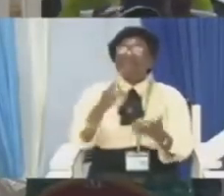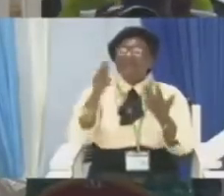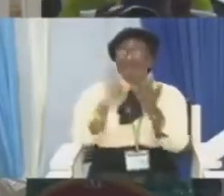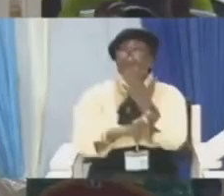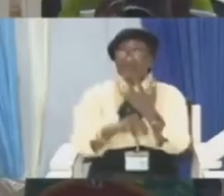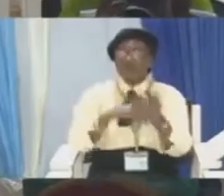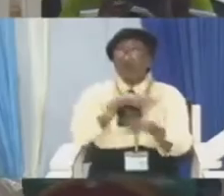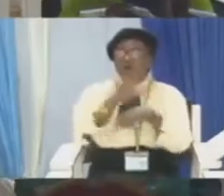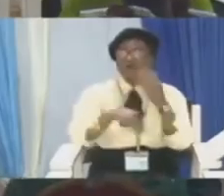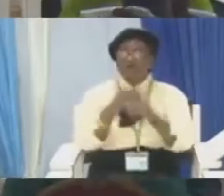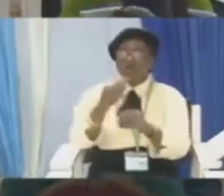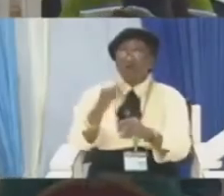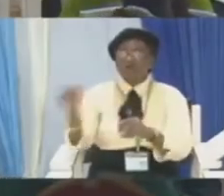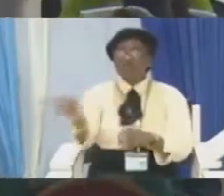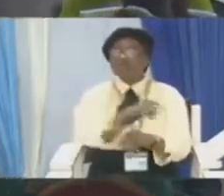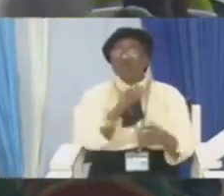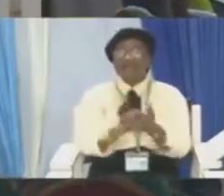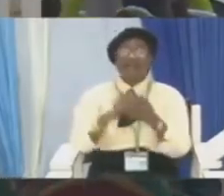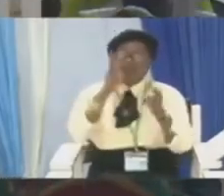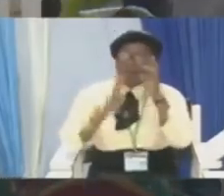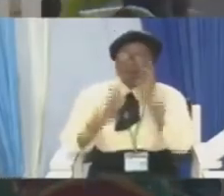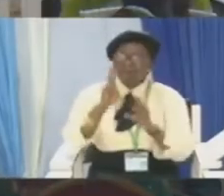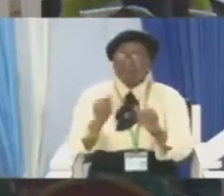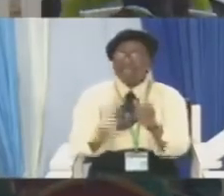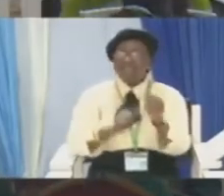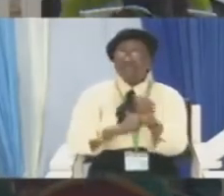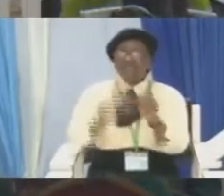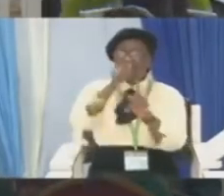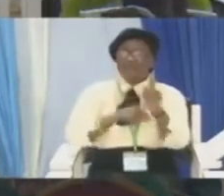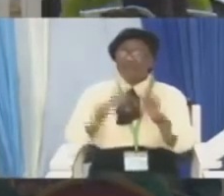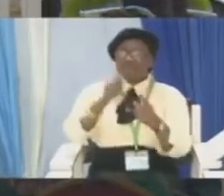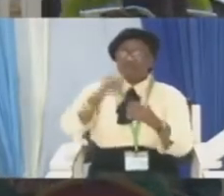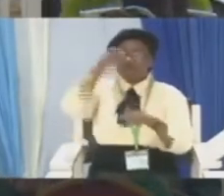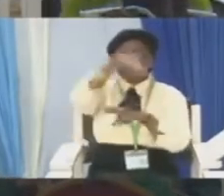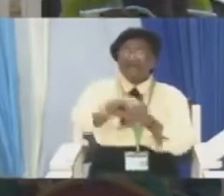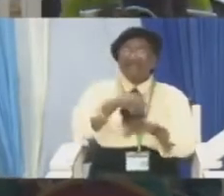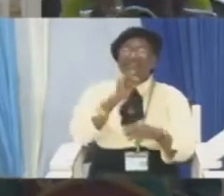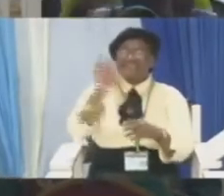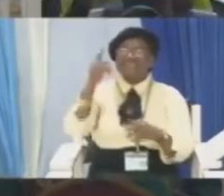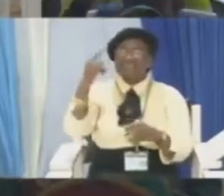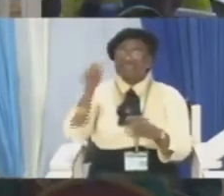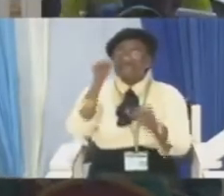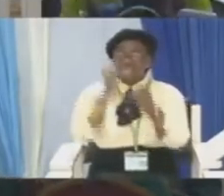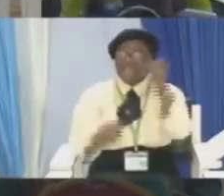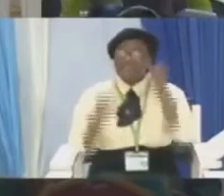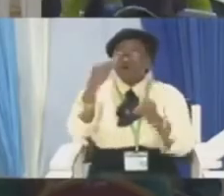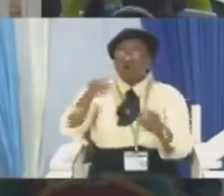All of you that has been weeping every month, tonight is the end of that weeping.